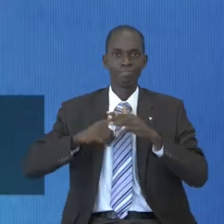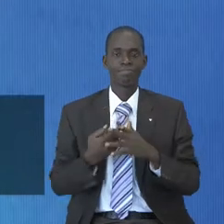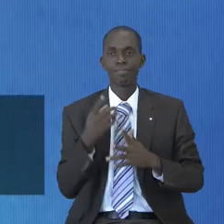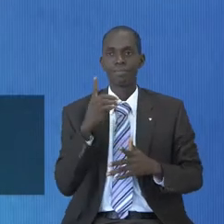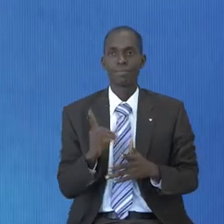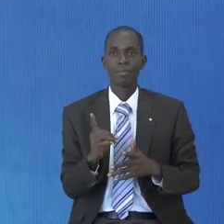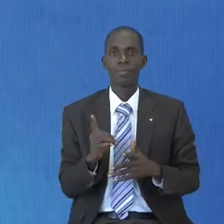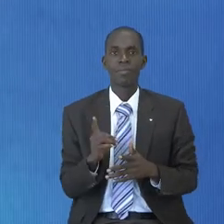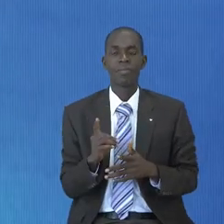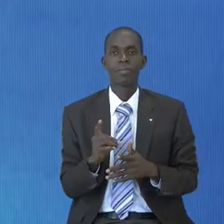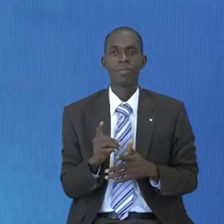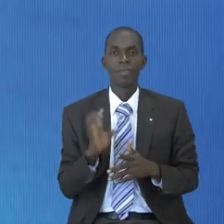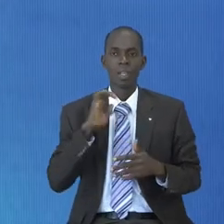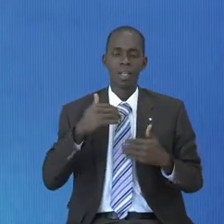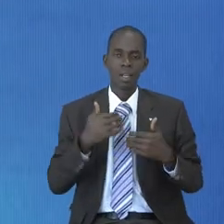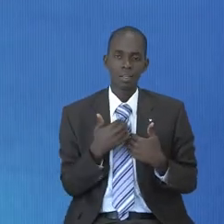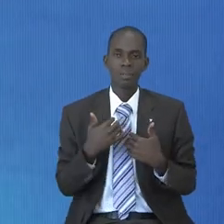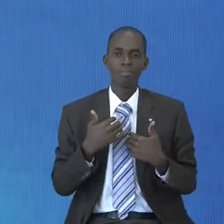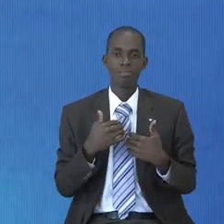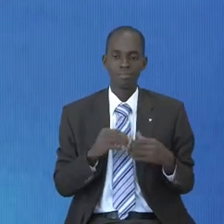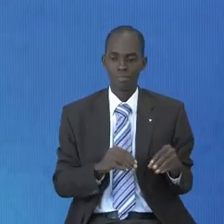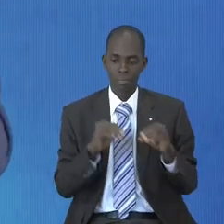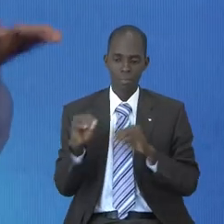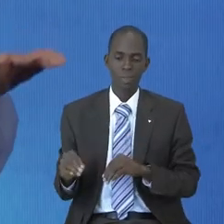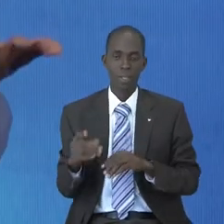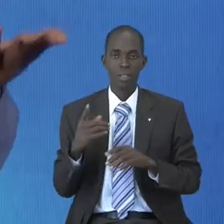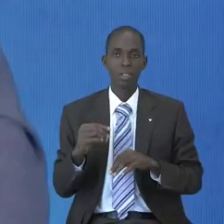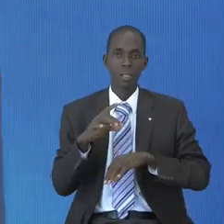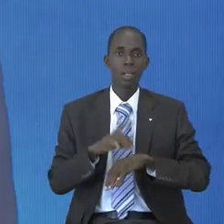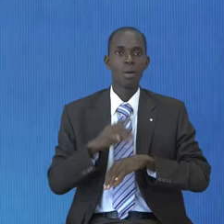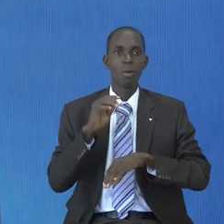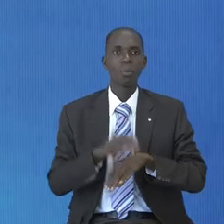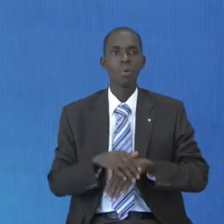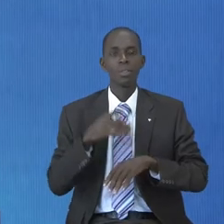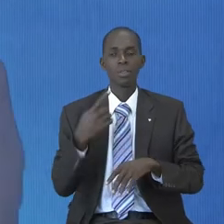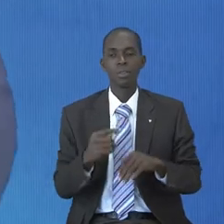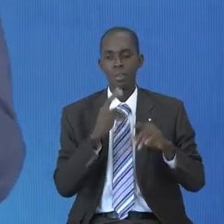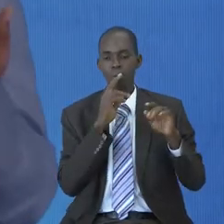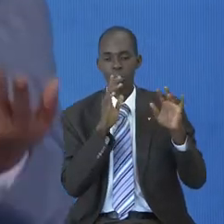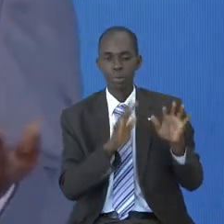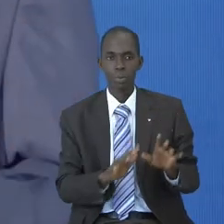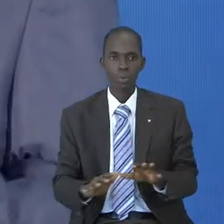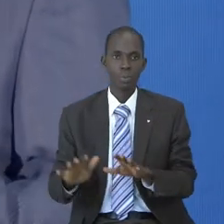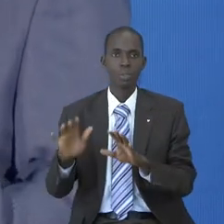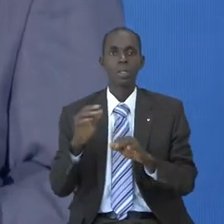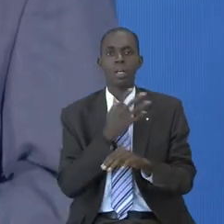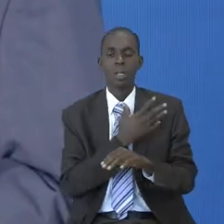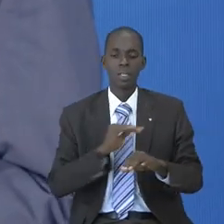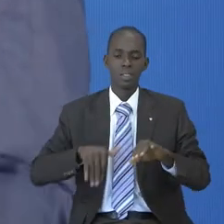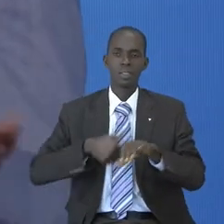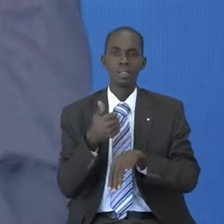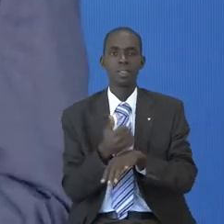founded the earth. He has stationed the earth upon the seas and established